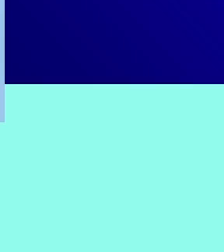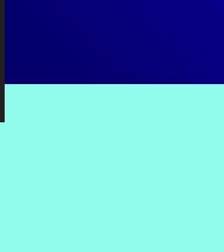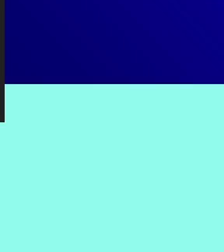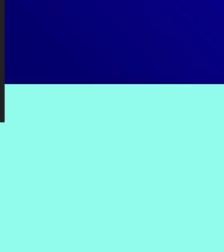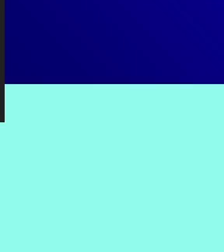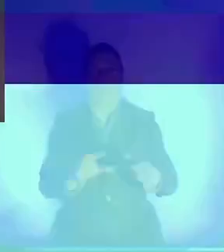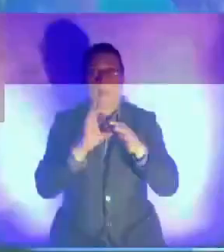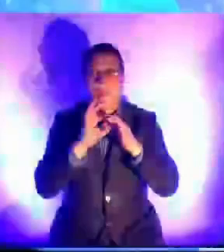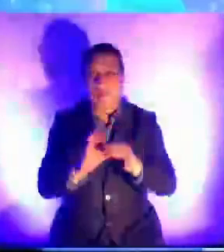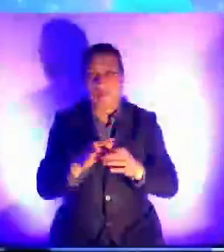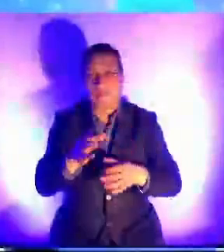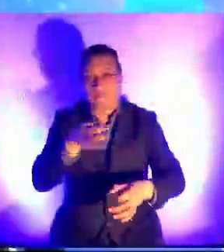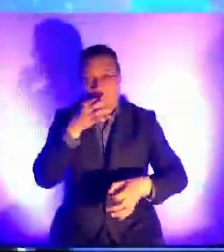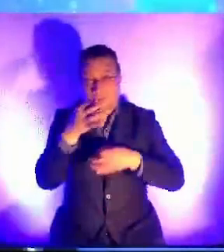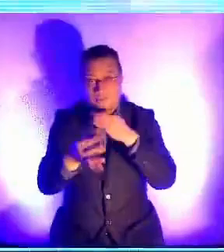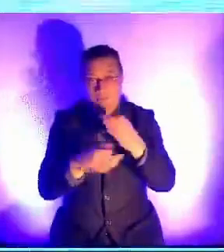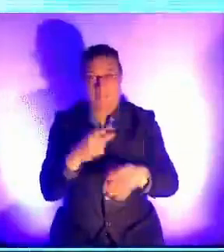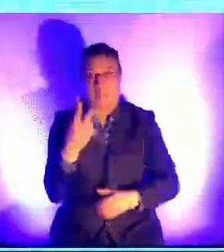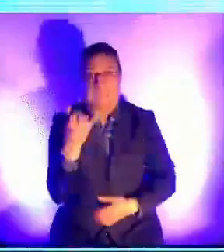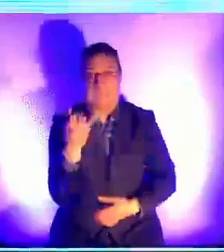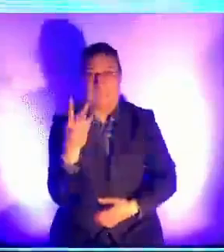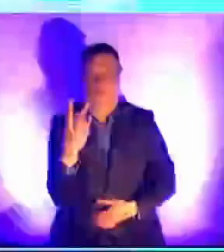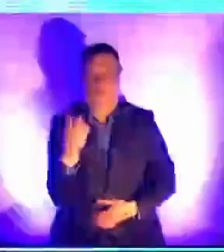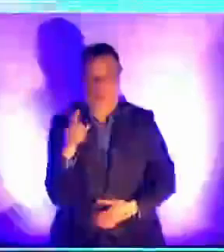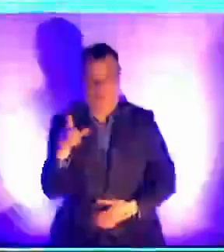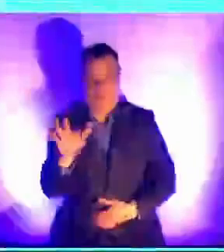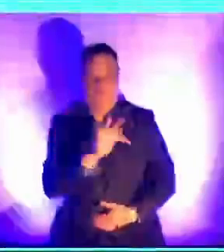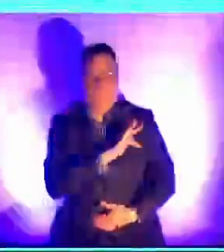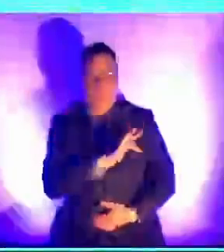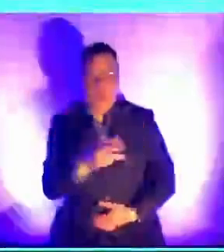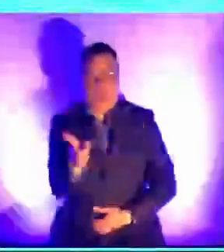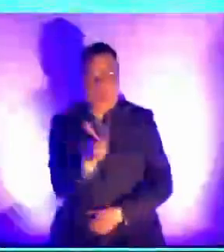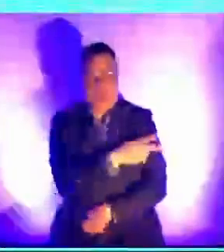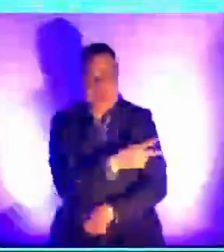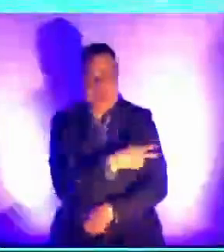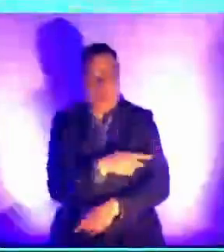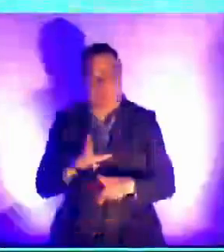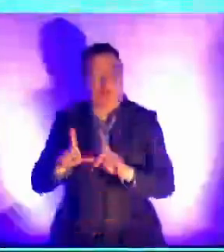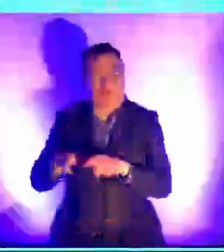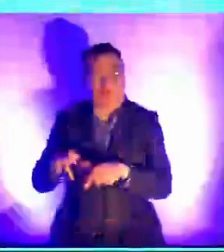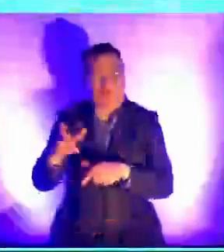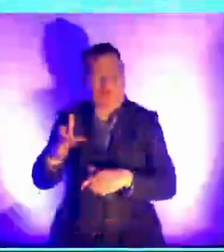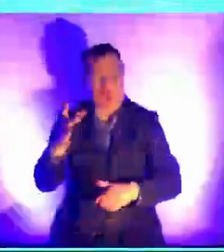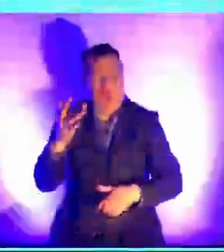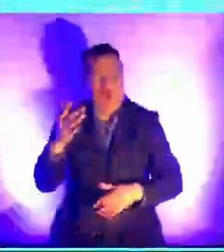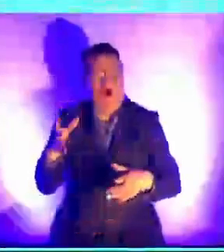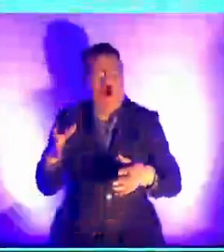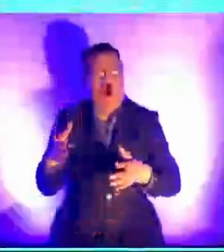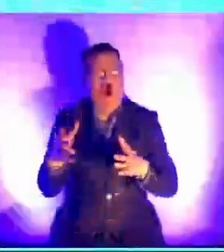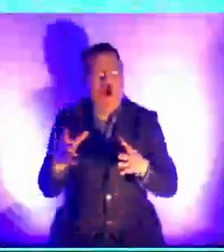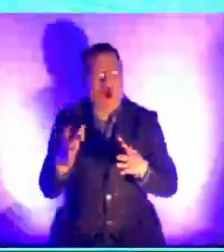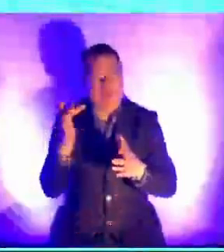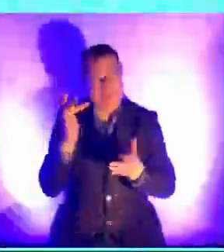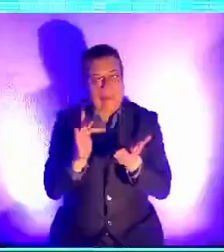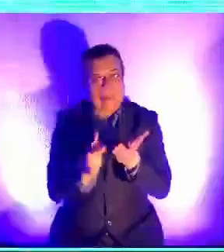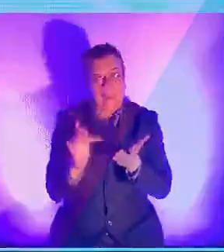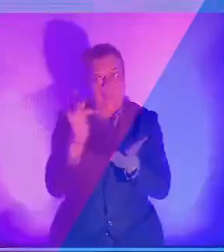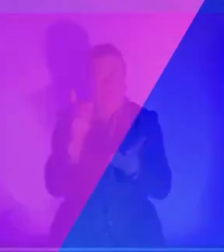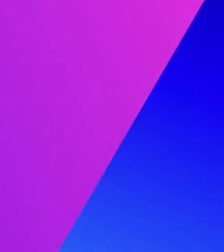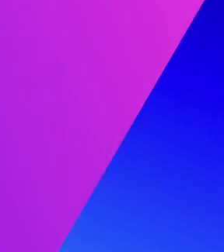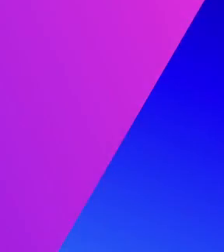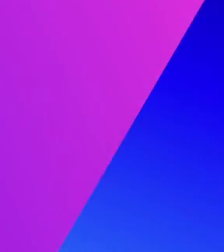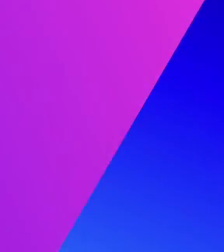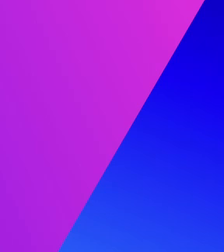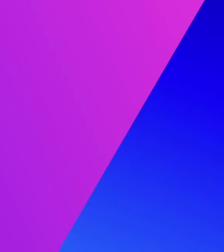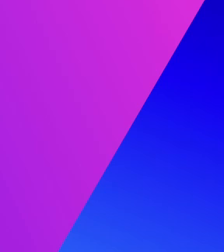Have a very good afternoon. Agradecemos las palabras en vivo desde Francia al jefe de la Unidad de Tecnología e Inteligencia Artificial de UNESCO en París.